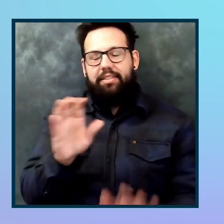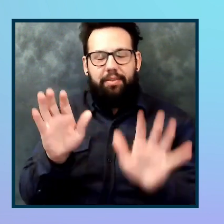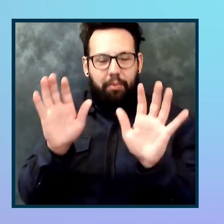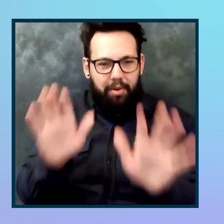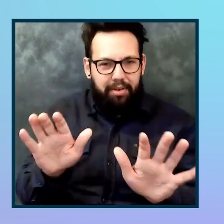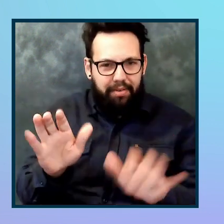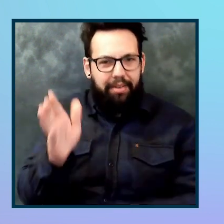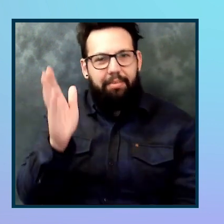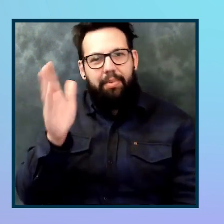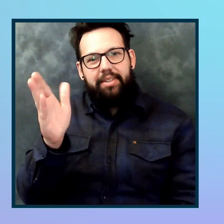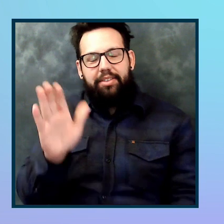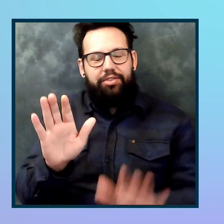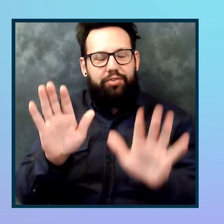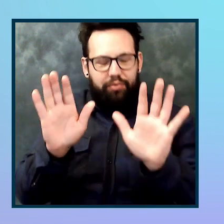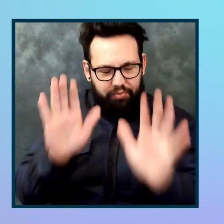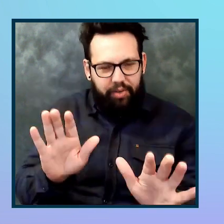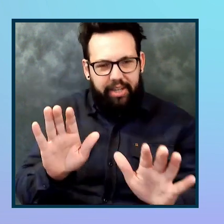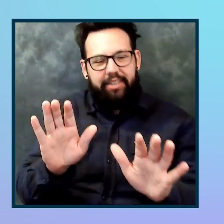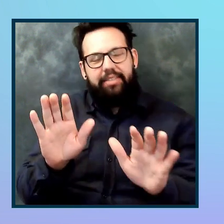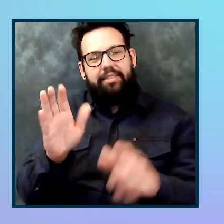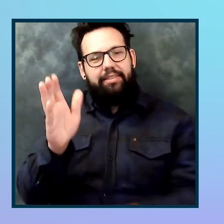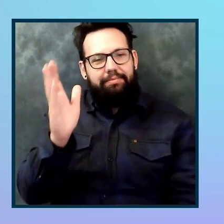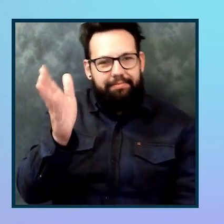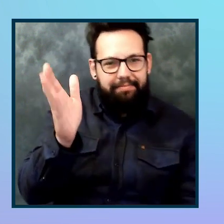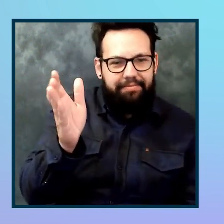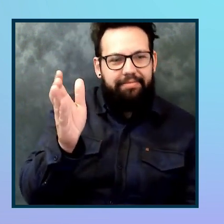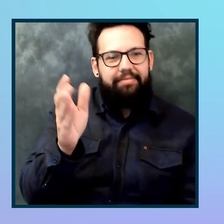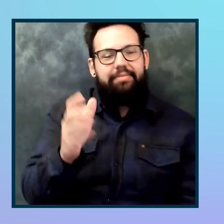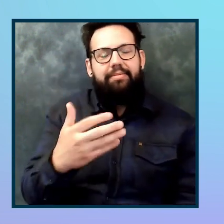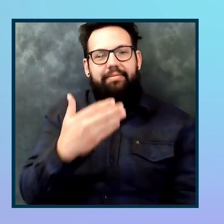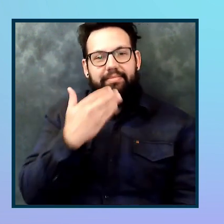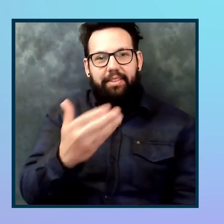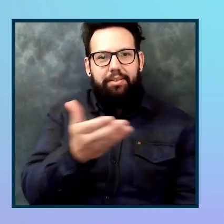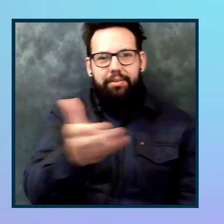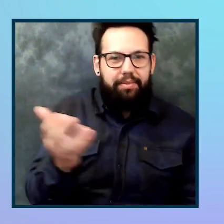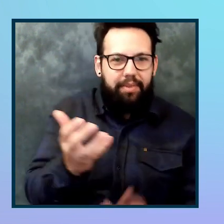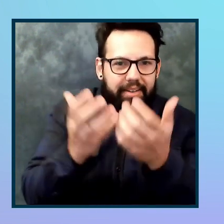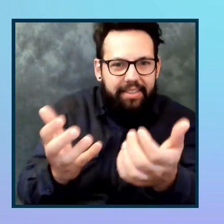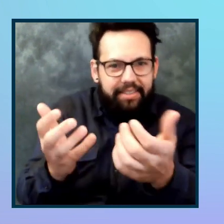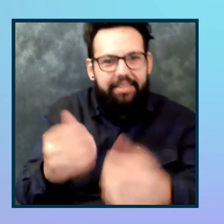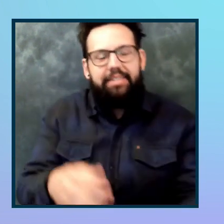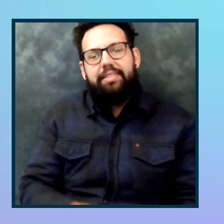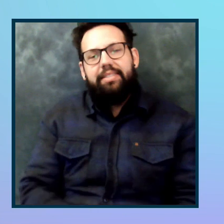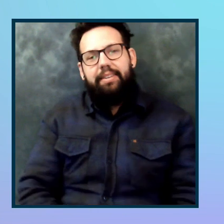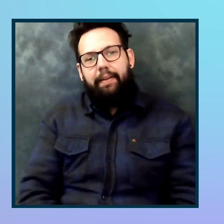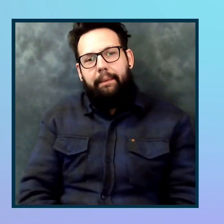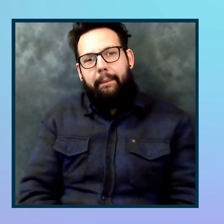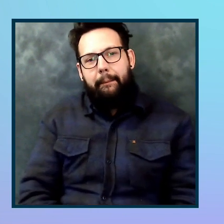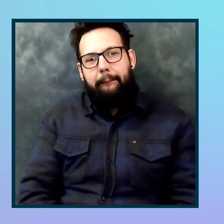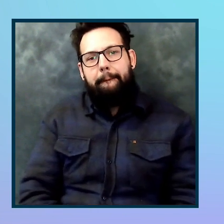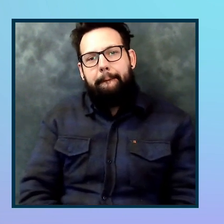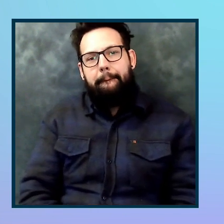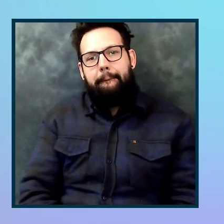great content. Really appreciate you taking the time, and everyone in the audience, thank you for being here. I'd also like to